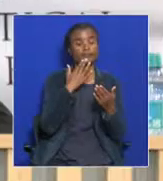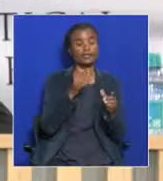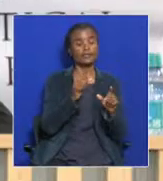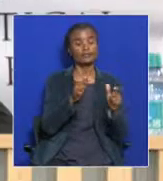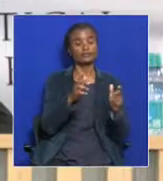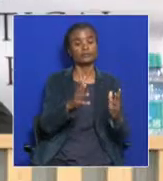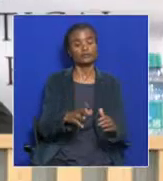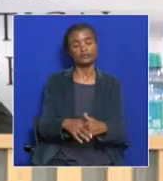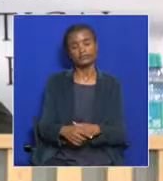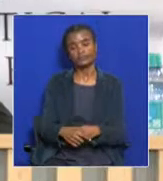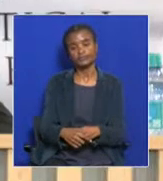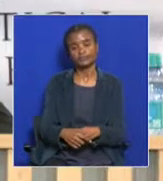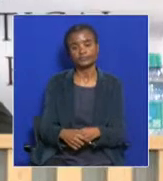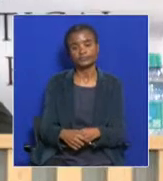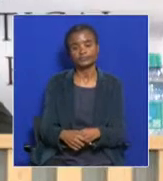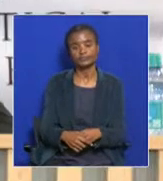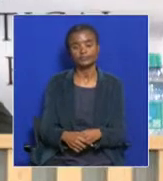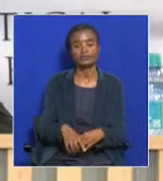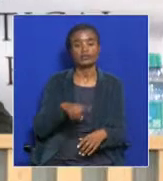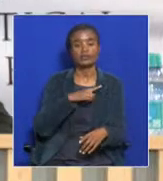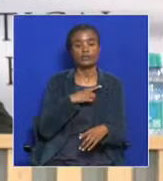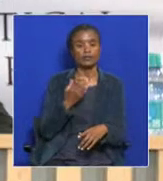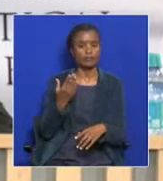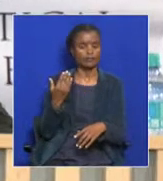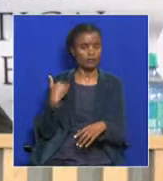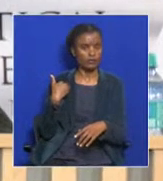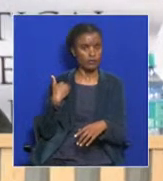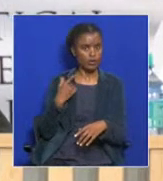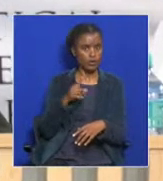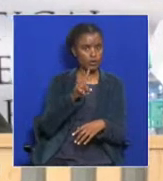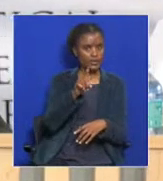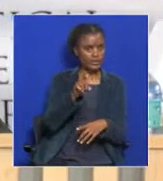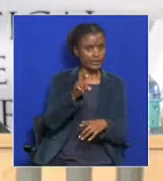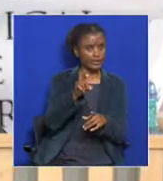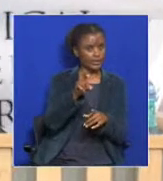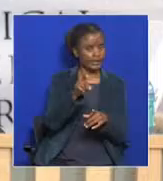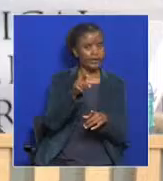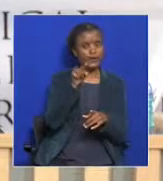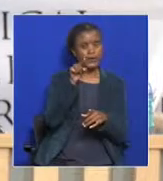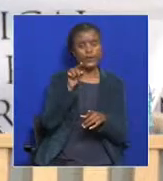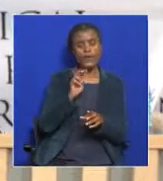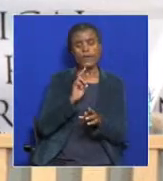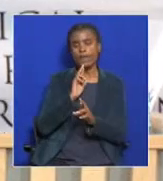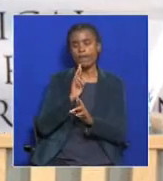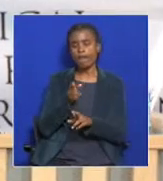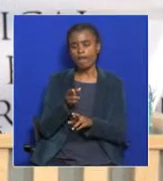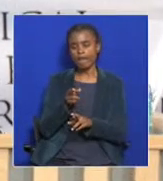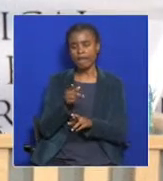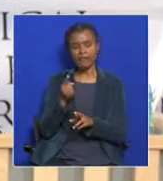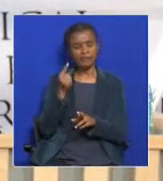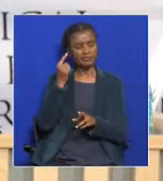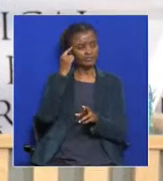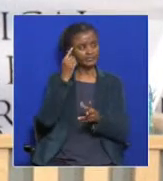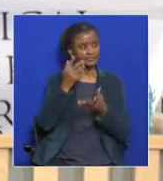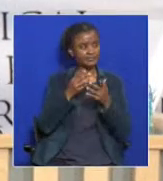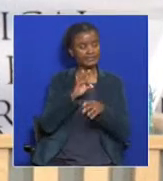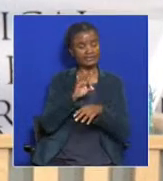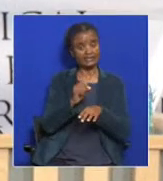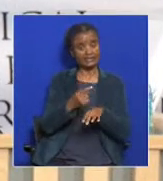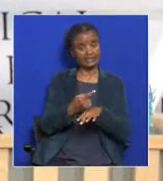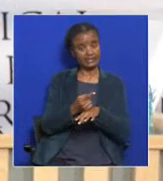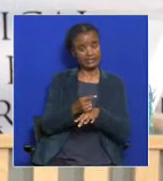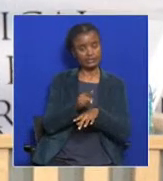you gave to a question, and I thought we might use the next 30 seconds. You might as well educate us. What's one-way and